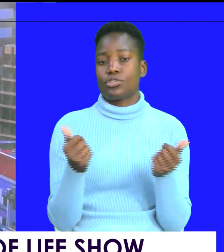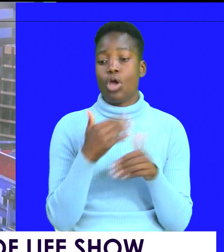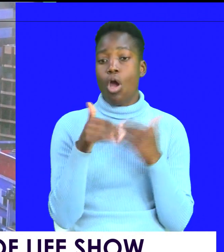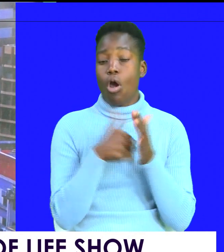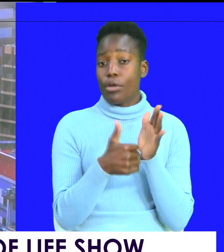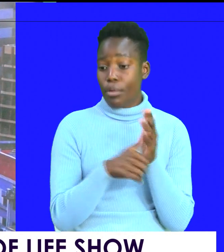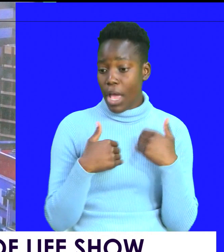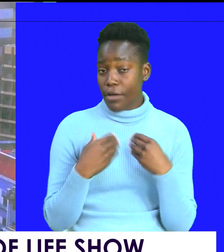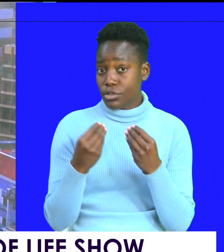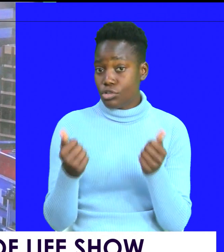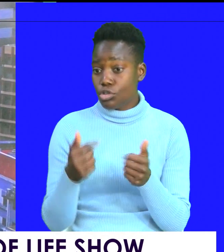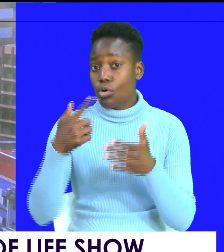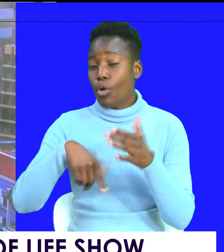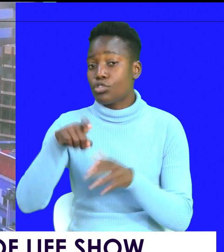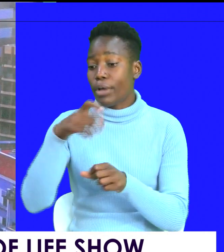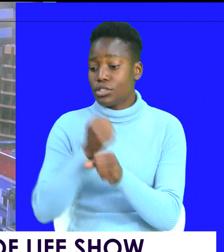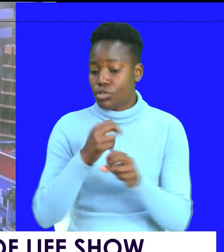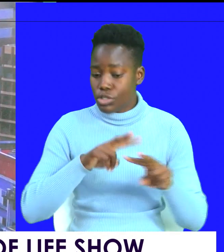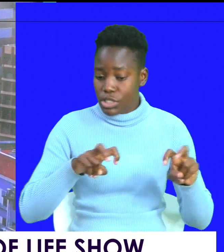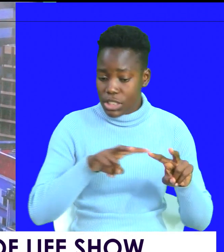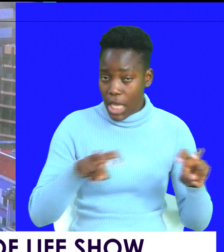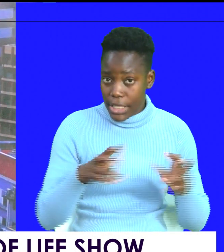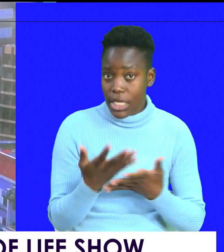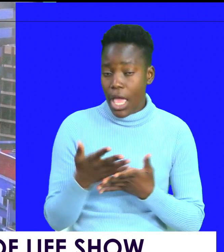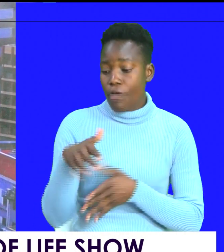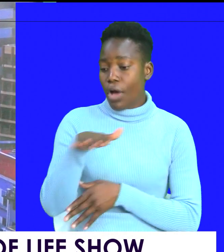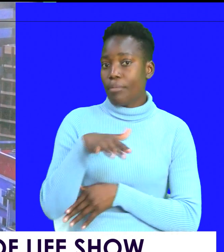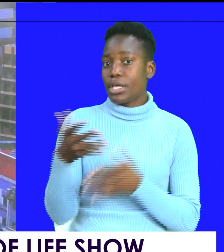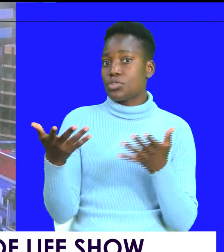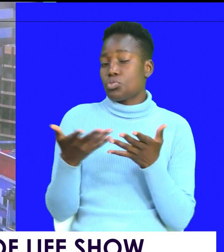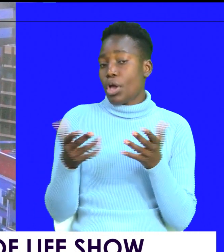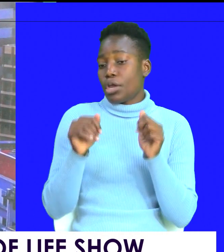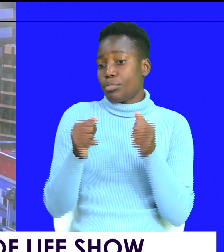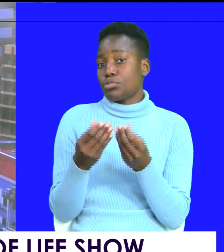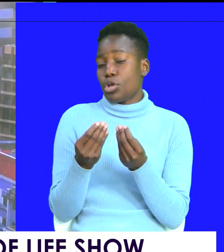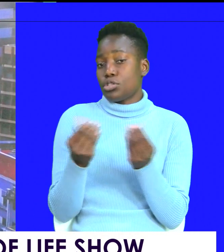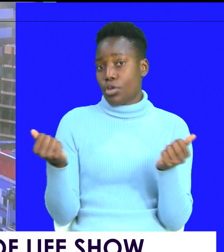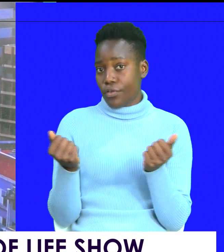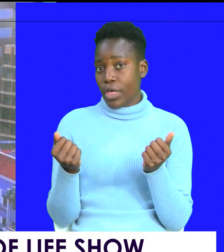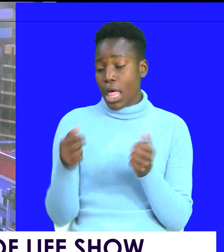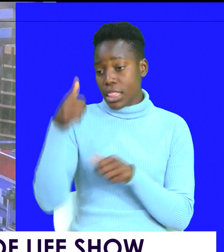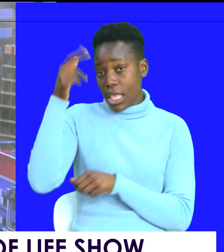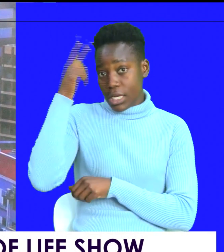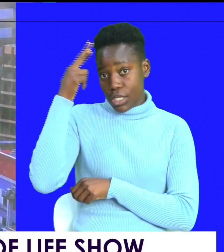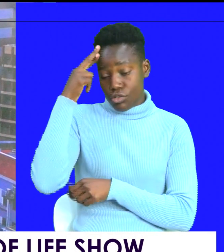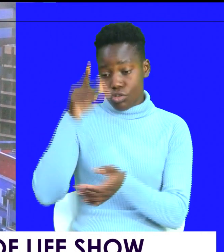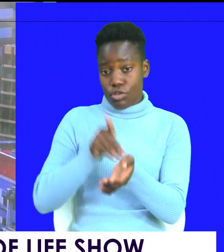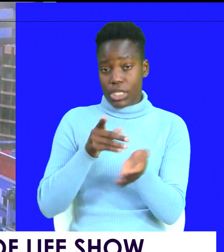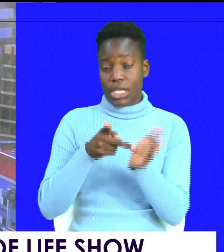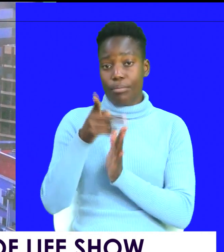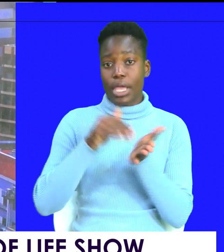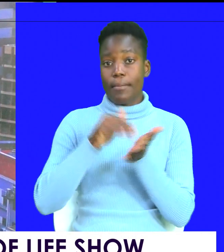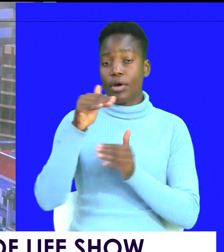have a solution. All you need to do is to look for a diagnosis for the problem. That is why doctors are paid more than